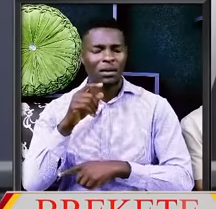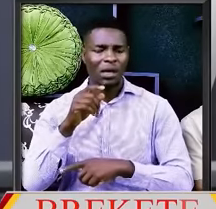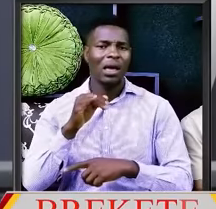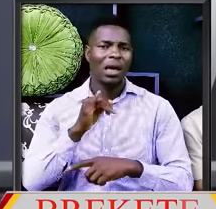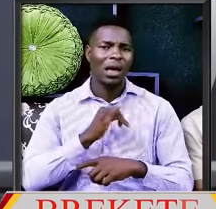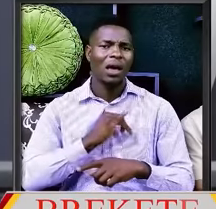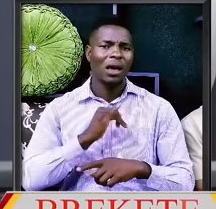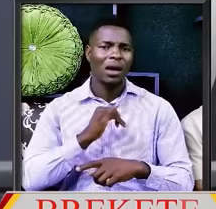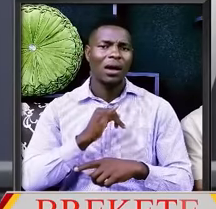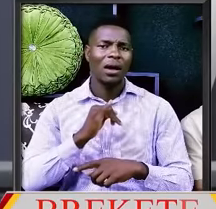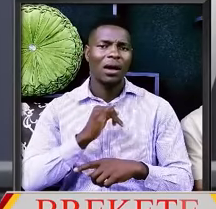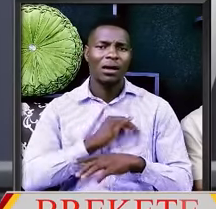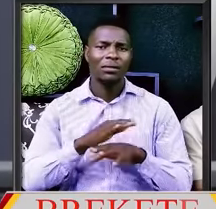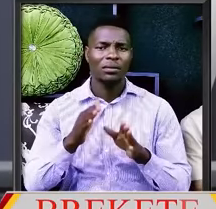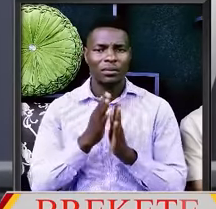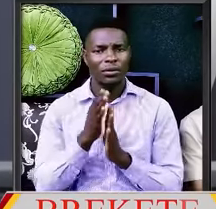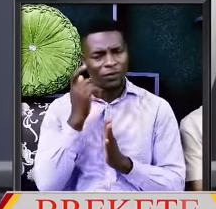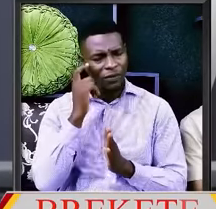it's not because of you.